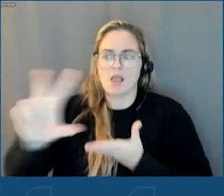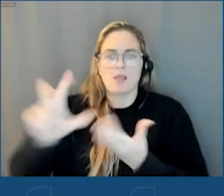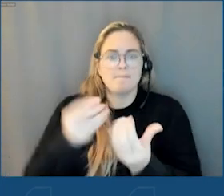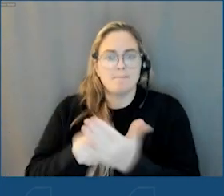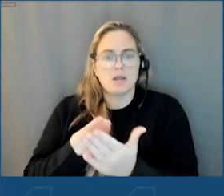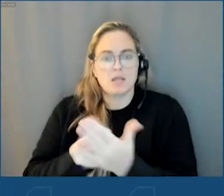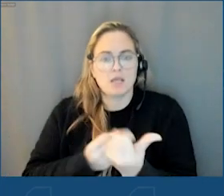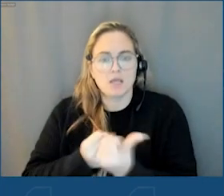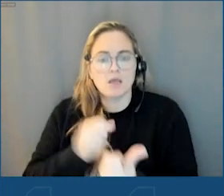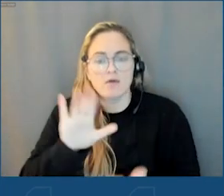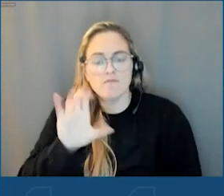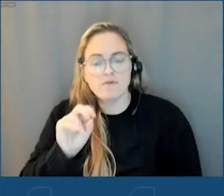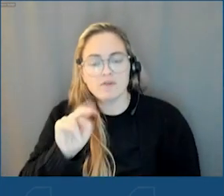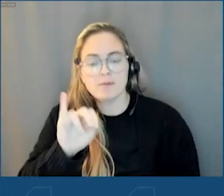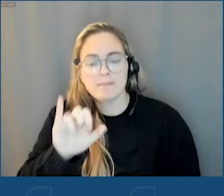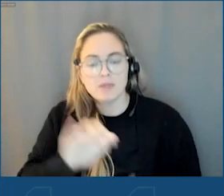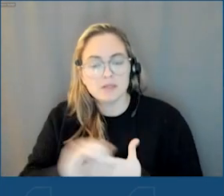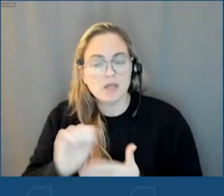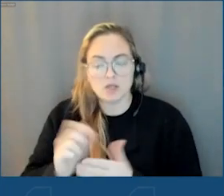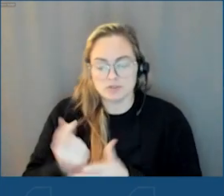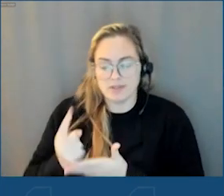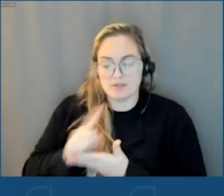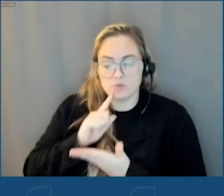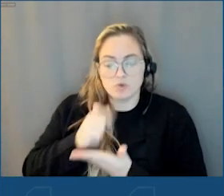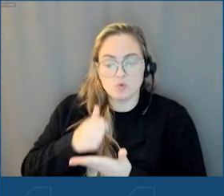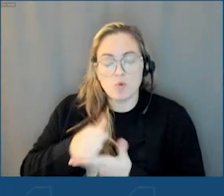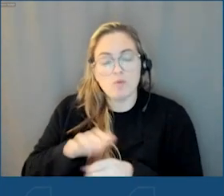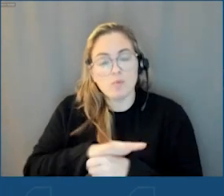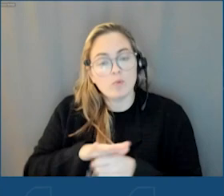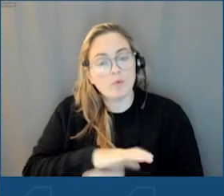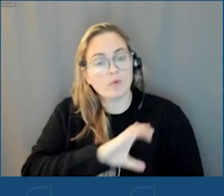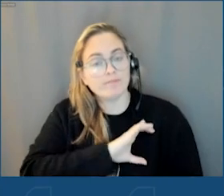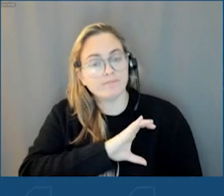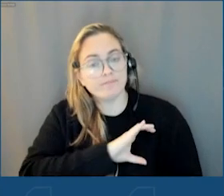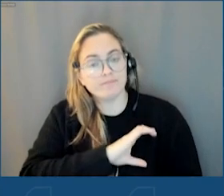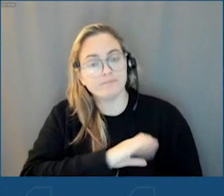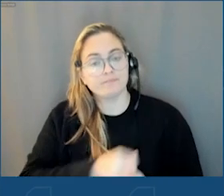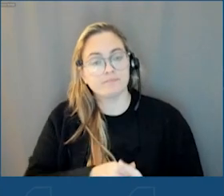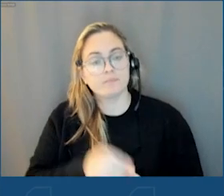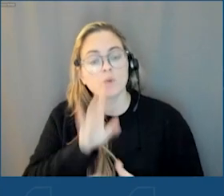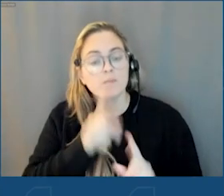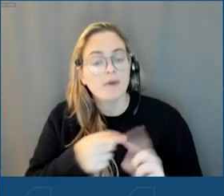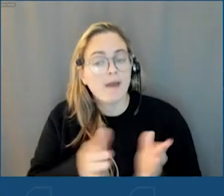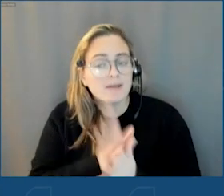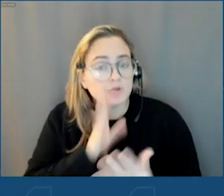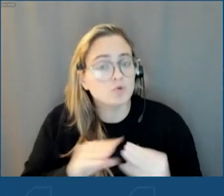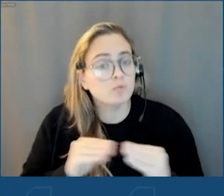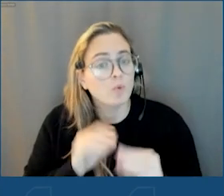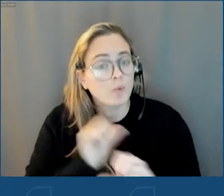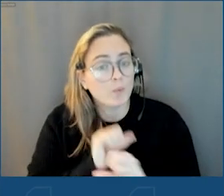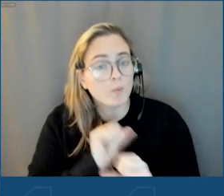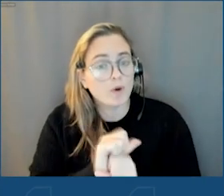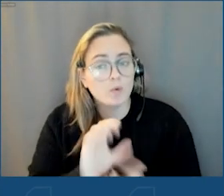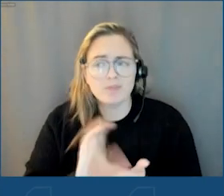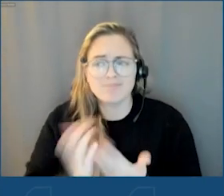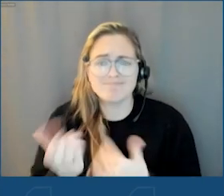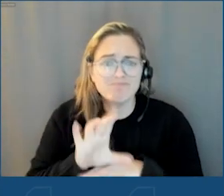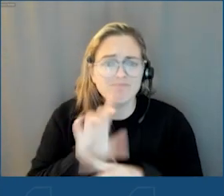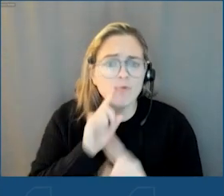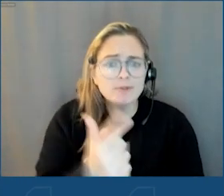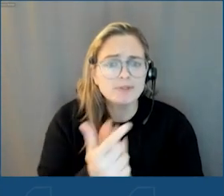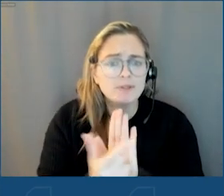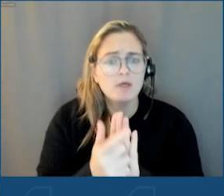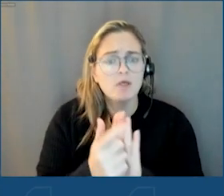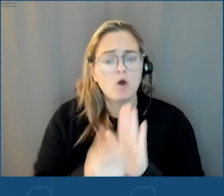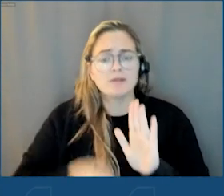million last week to help local law enforcement. When we're talking about asking you to do more with enforcement and dealing with the